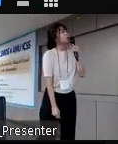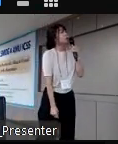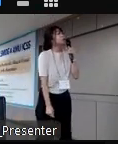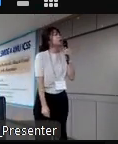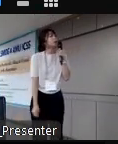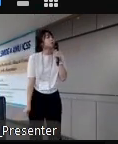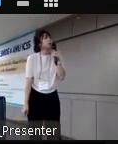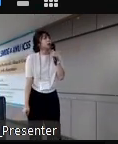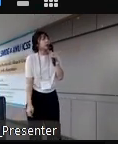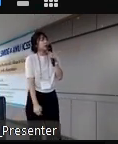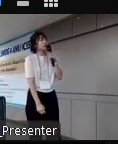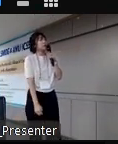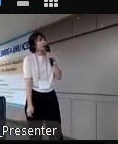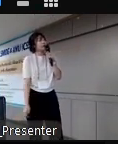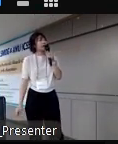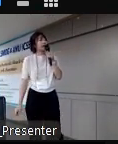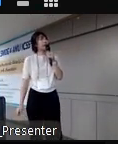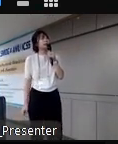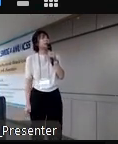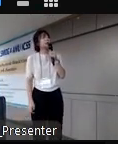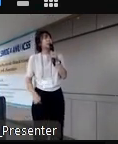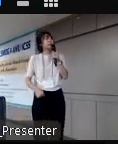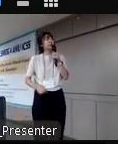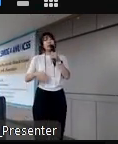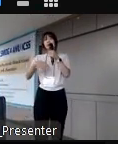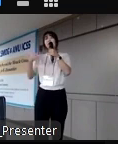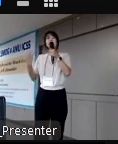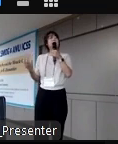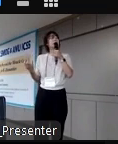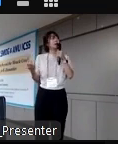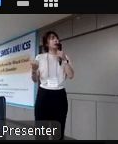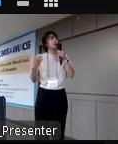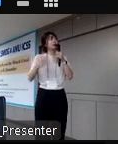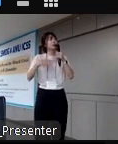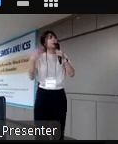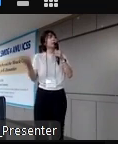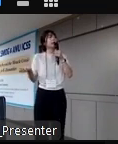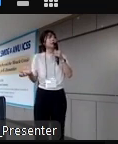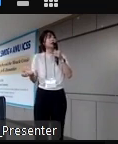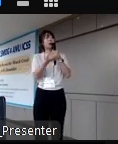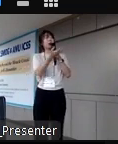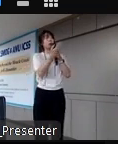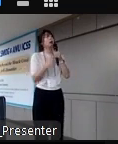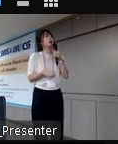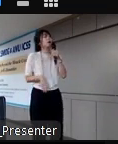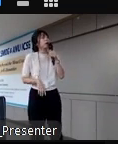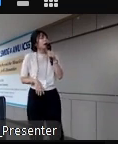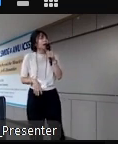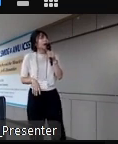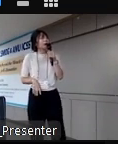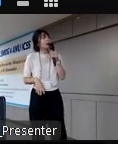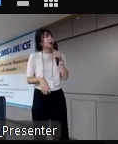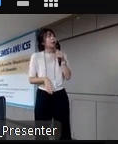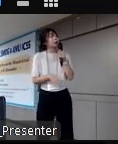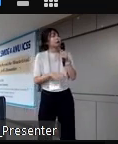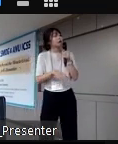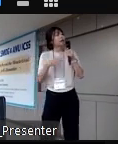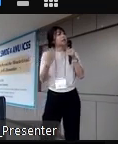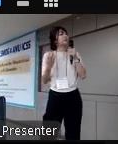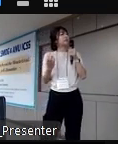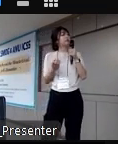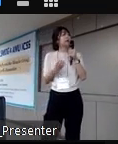So X locus is a locational modifier. It's going to relate some entity to some location O. And there's